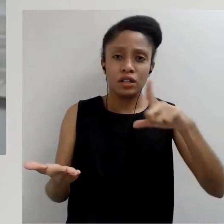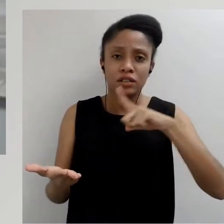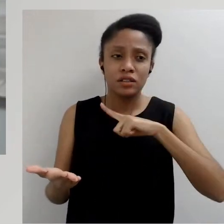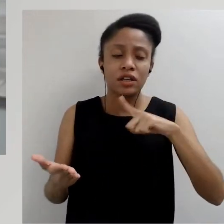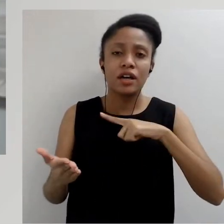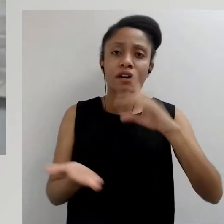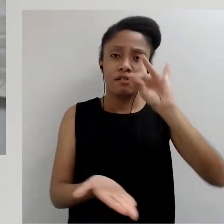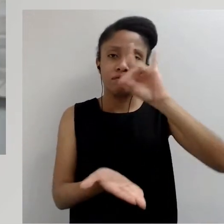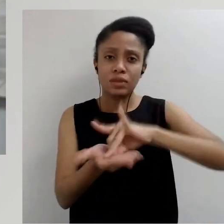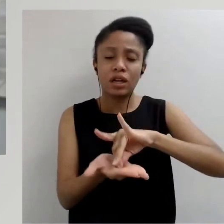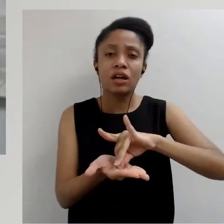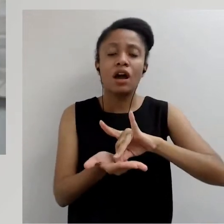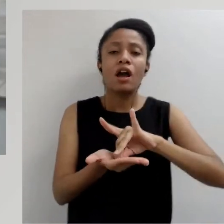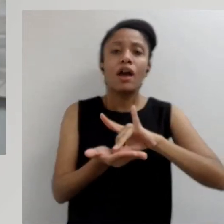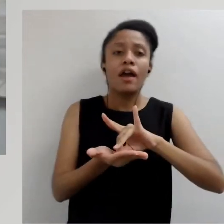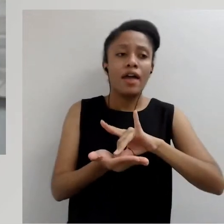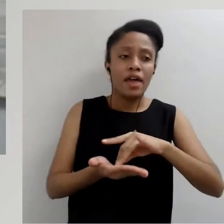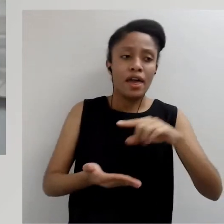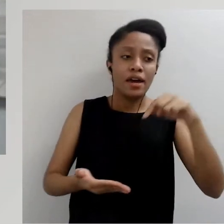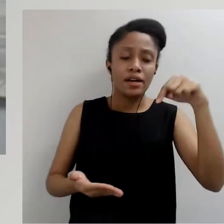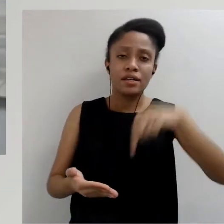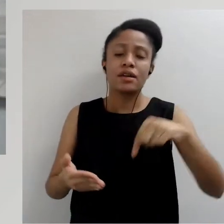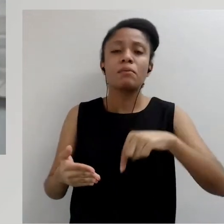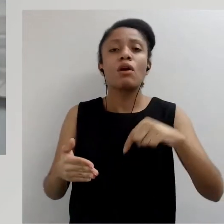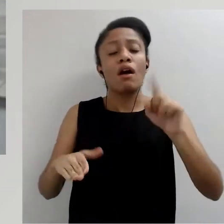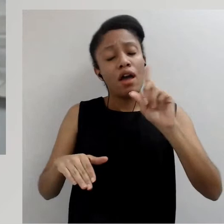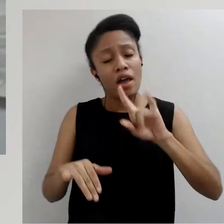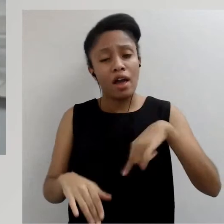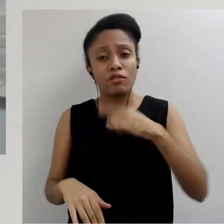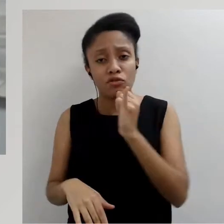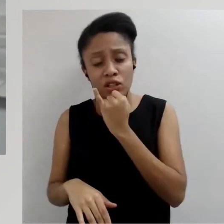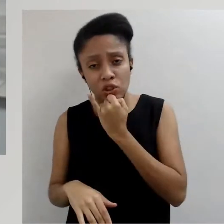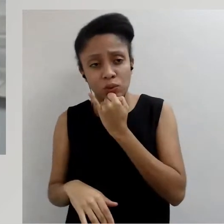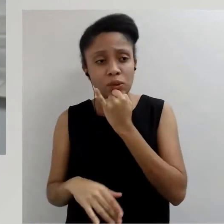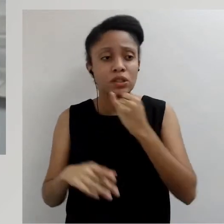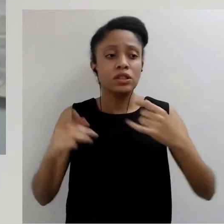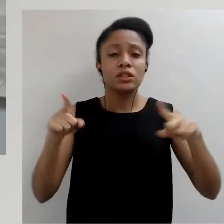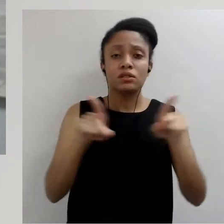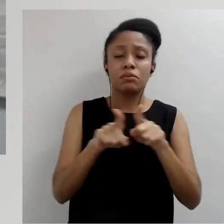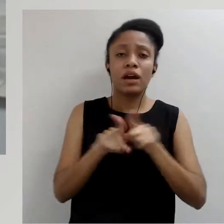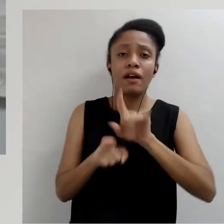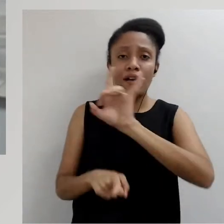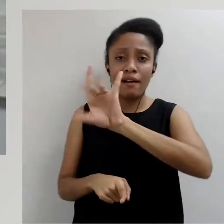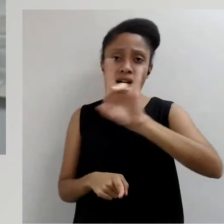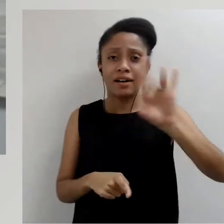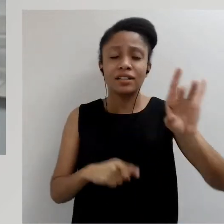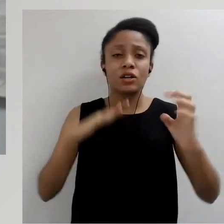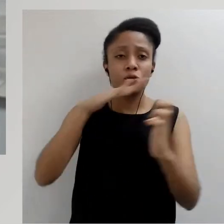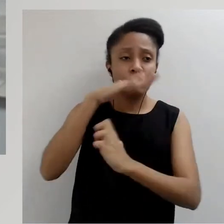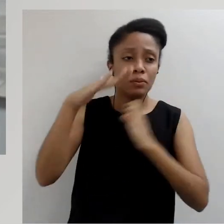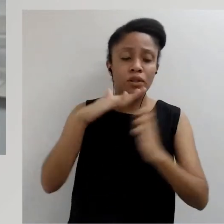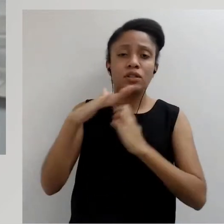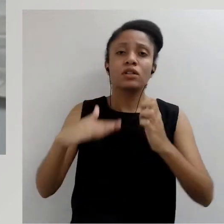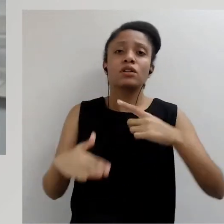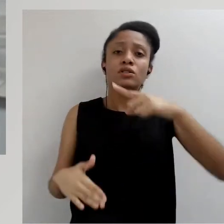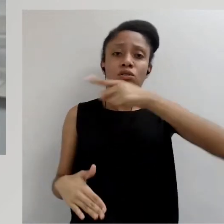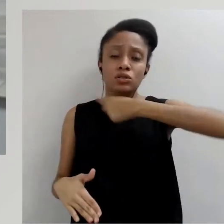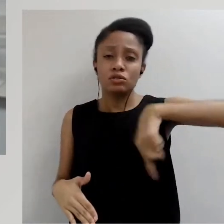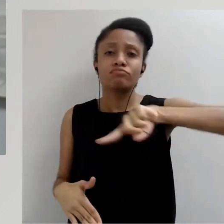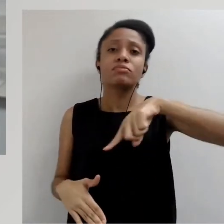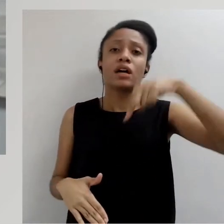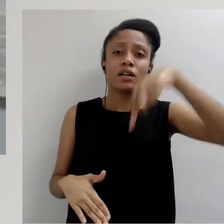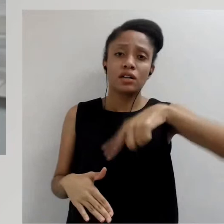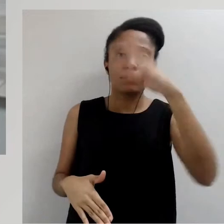So the reality of printing houses in Brazil is completely different from Brazil, but Sidney mentions that very well. With